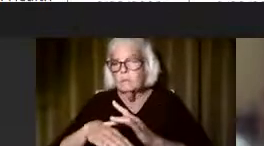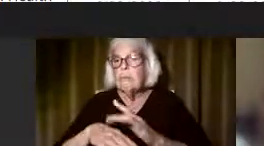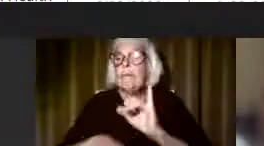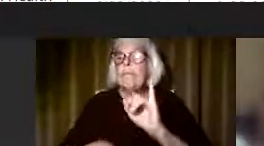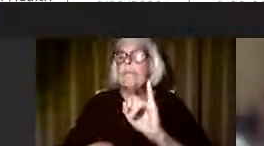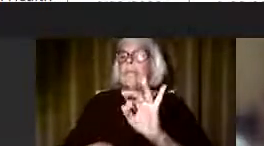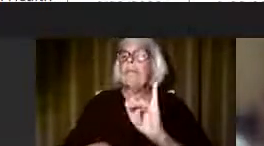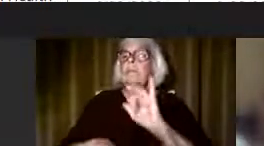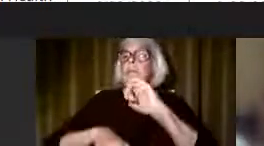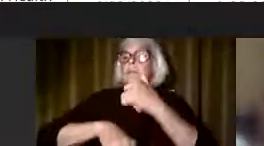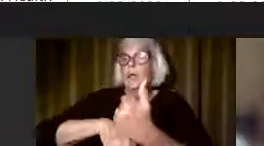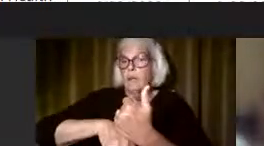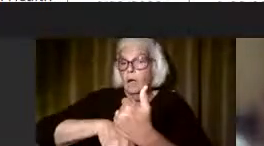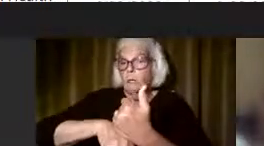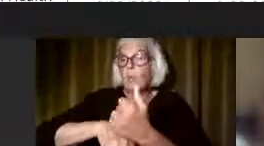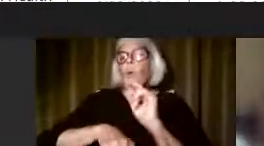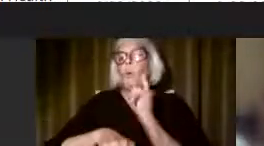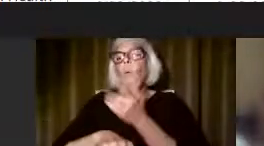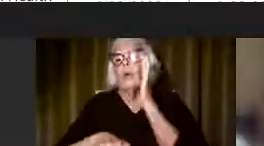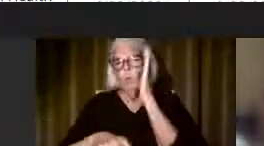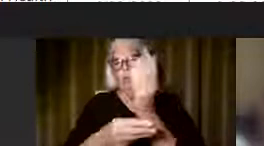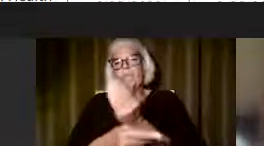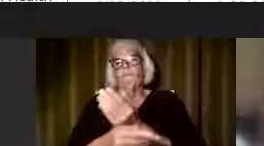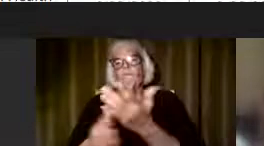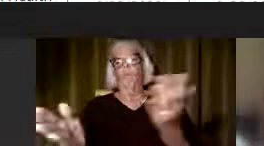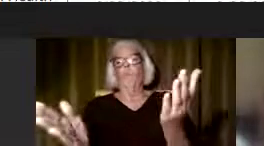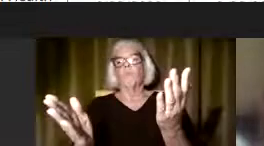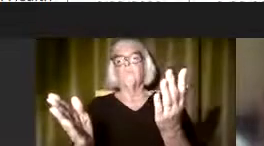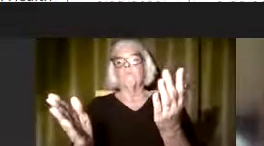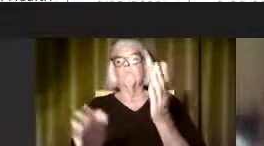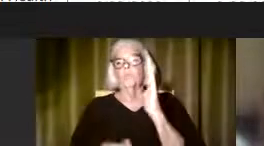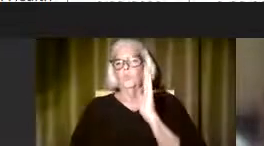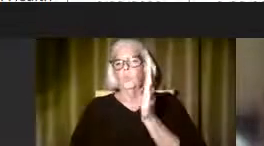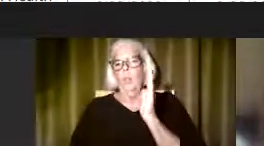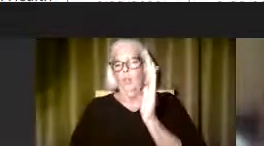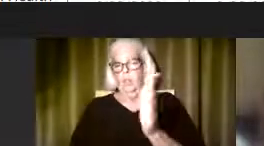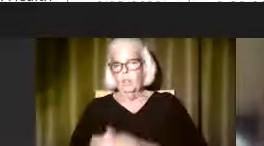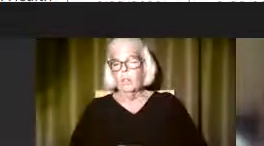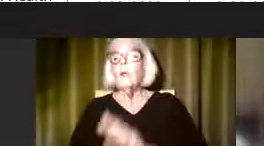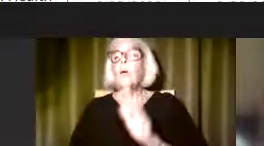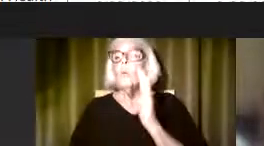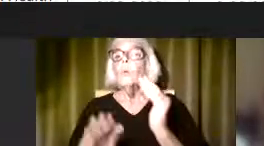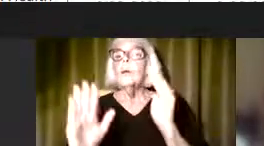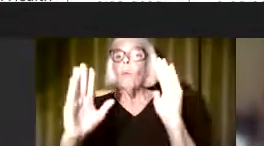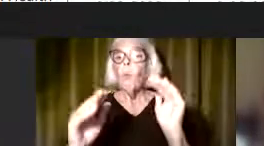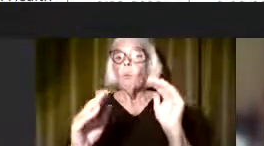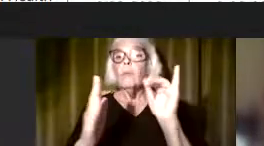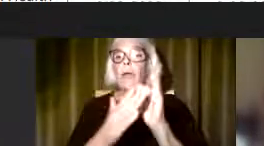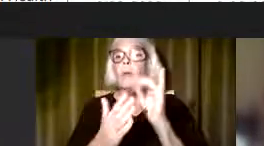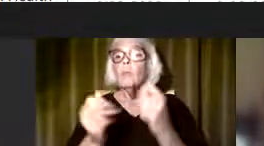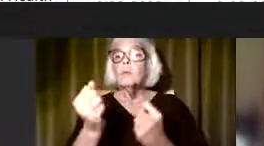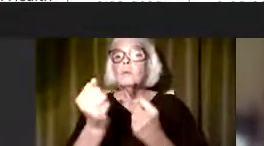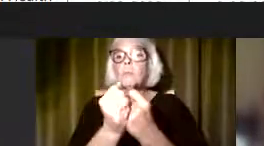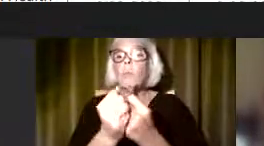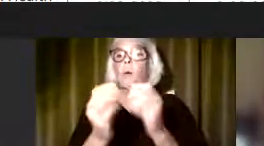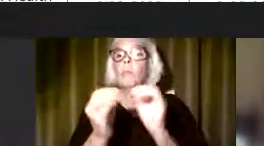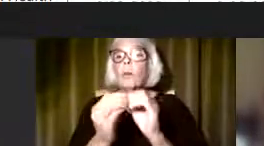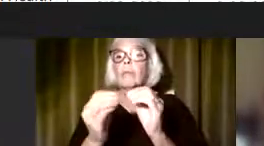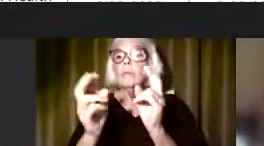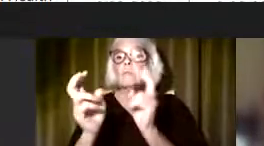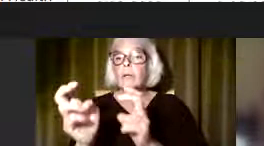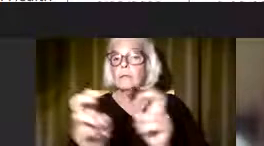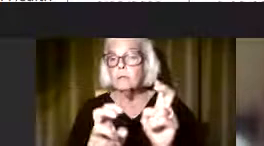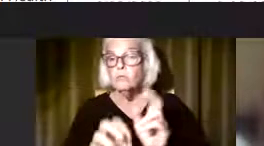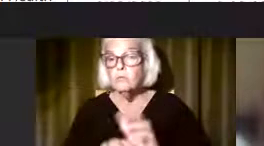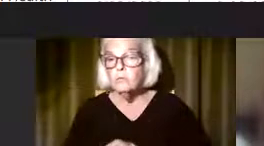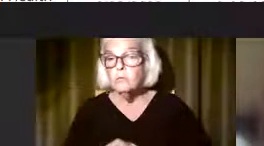free. So we're hoping that that will assist with some of the transition. We're hoping that will assist with if people are